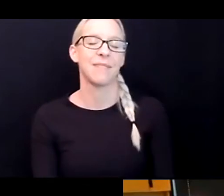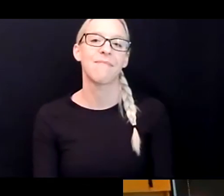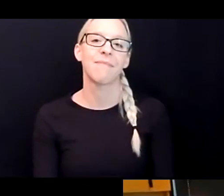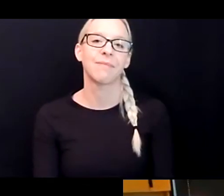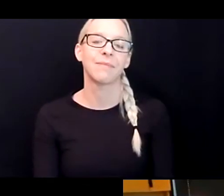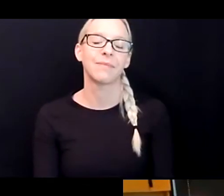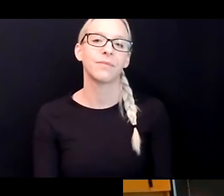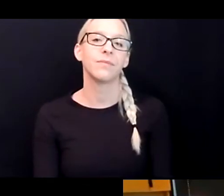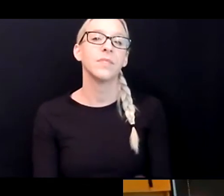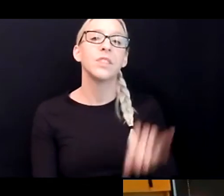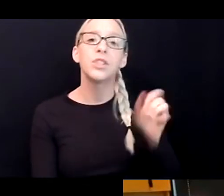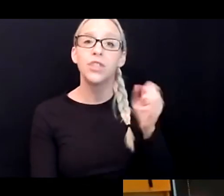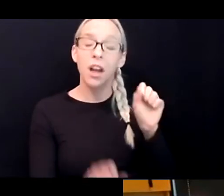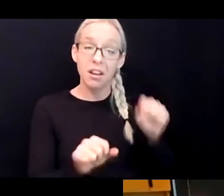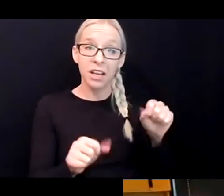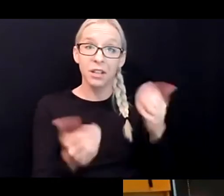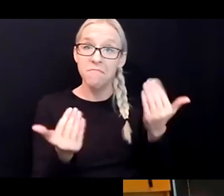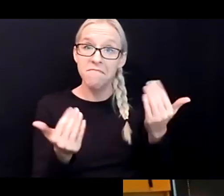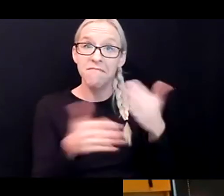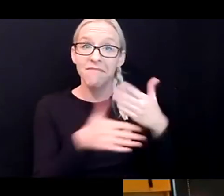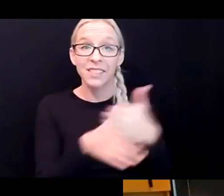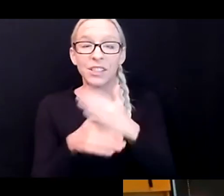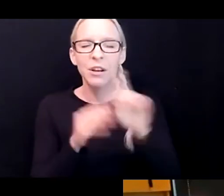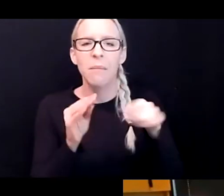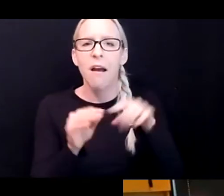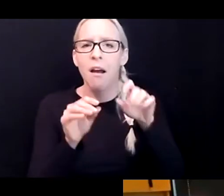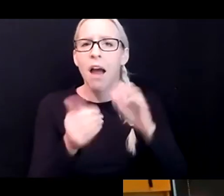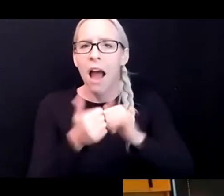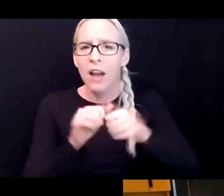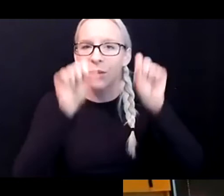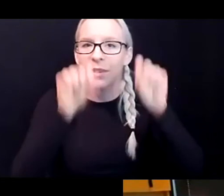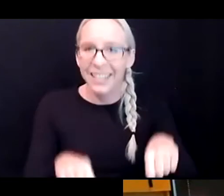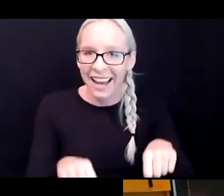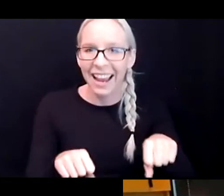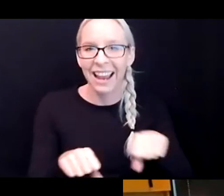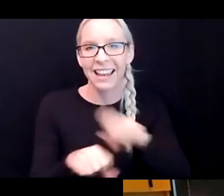about how you can actually put funds on our ABLE prepaid card.